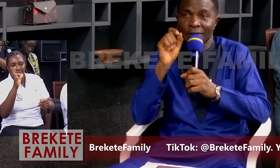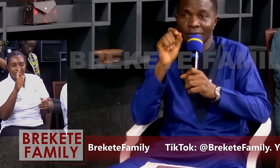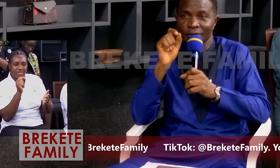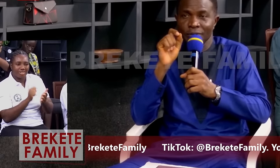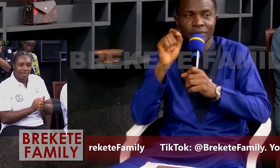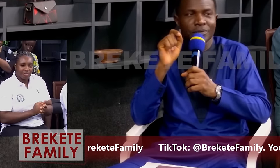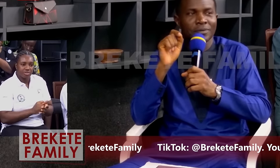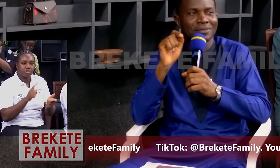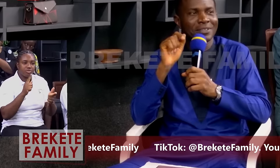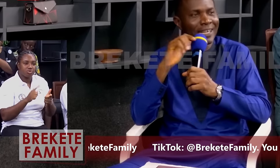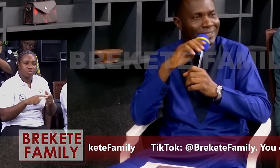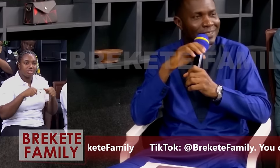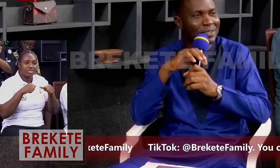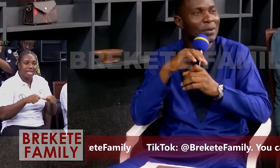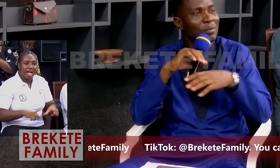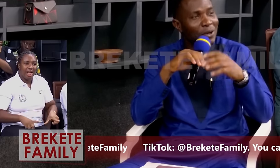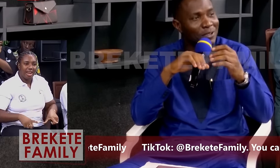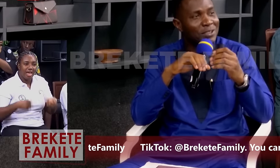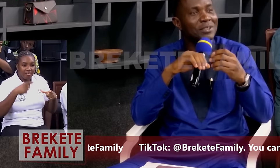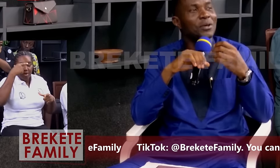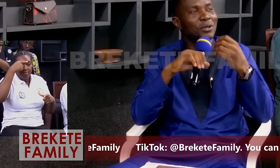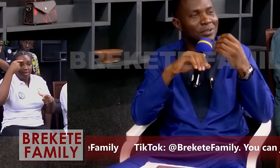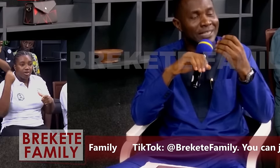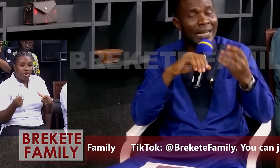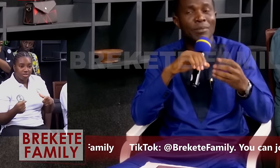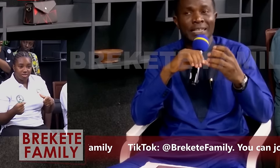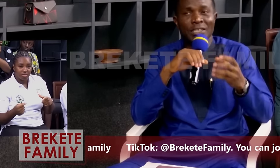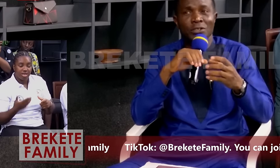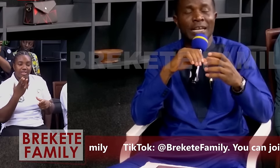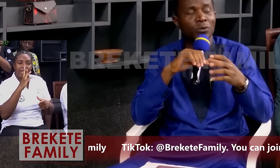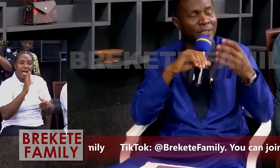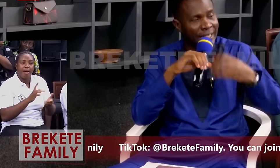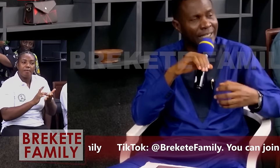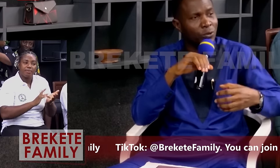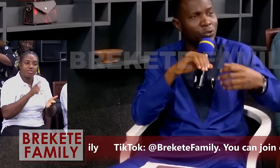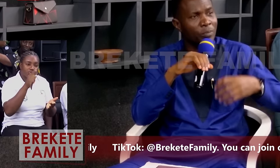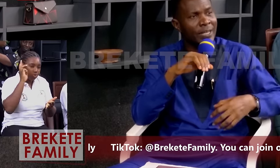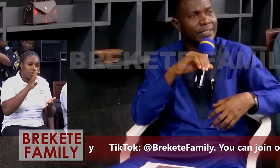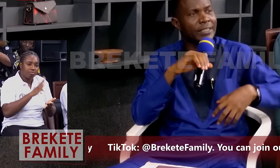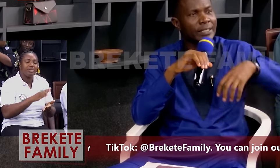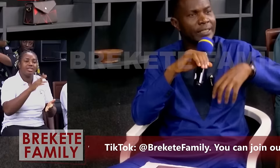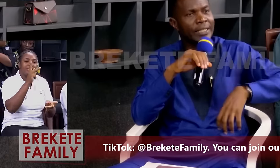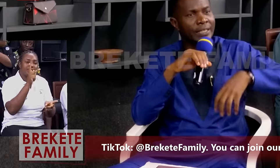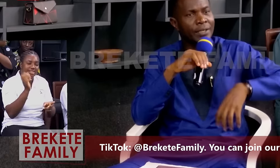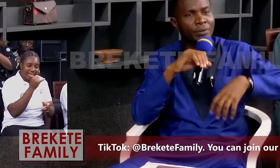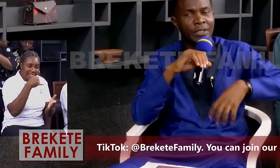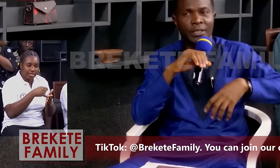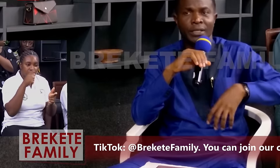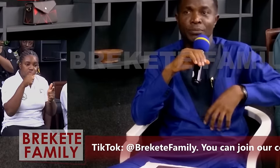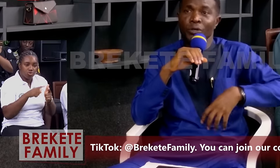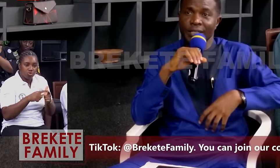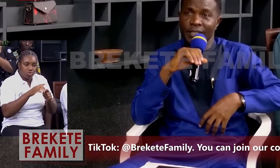stay alive. Yes, because there are medications that you'll be taking to suppress